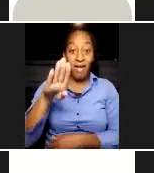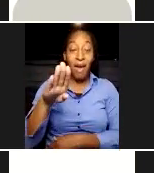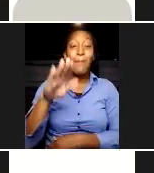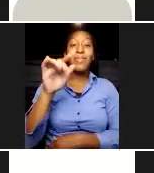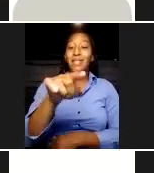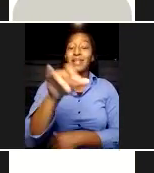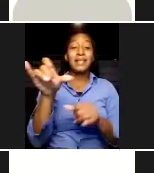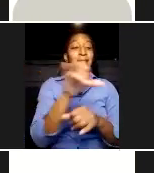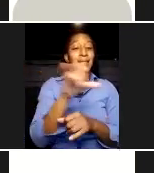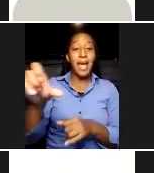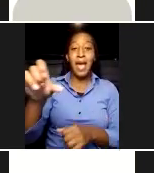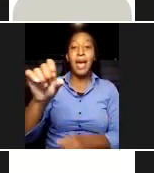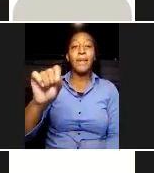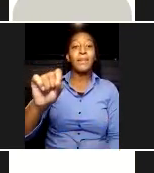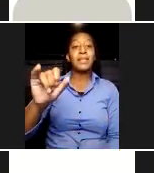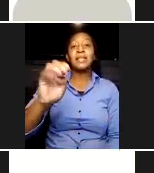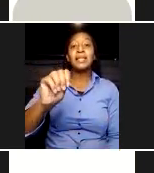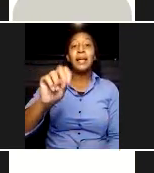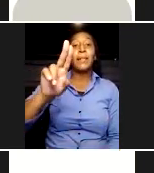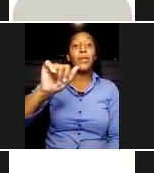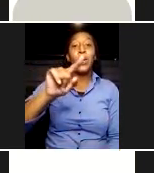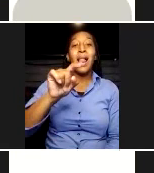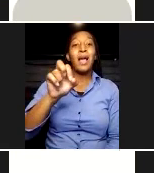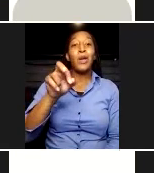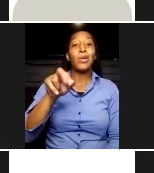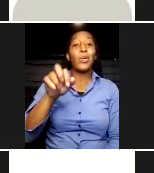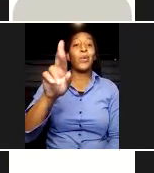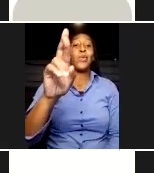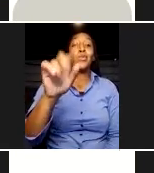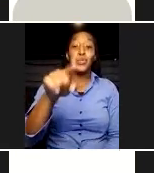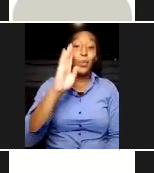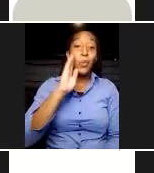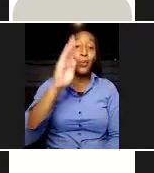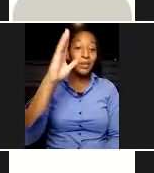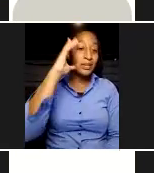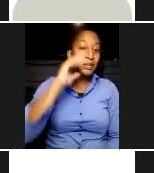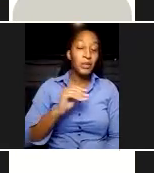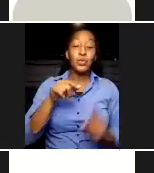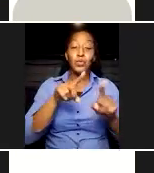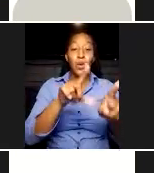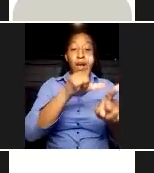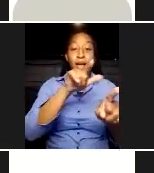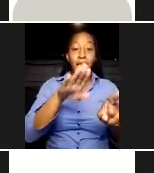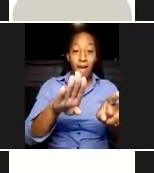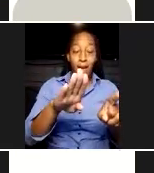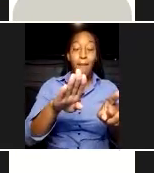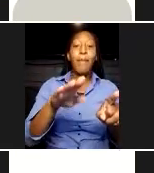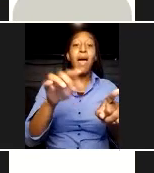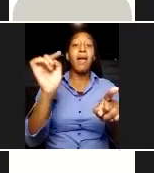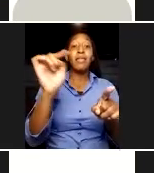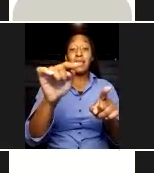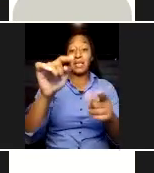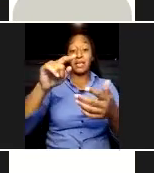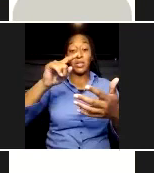momentum. And then these are my notes. I'll come back and get into those in just a moment. I do